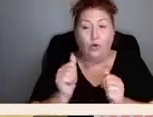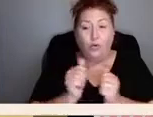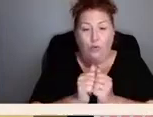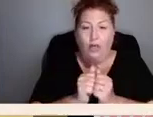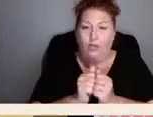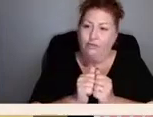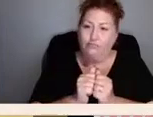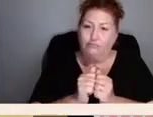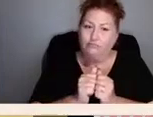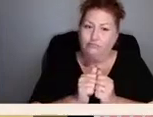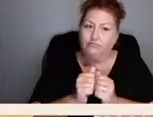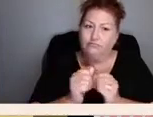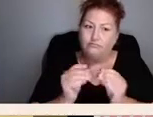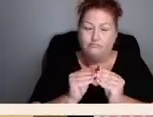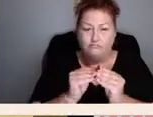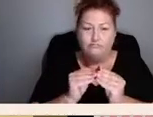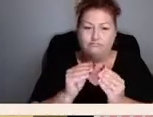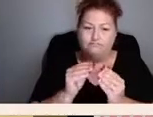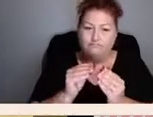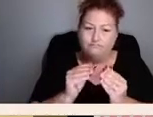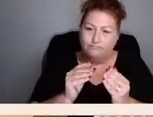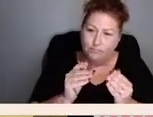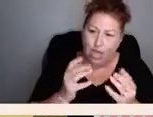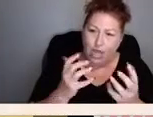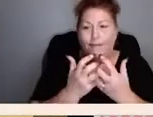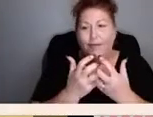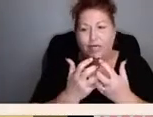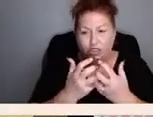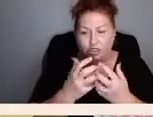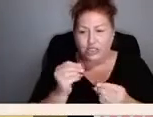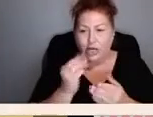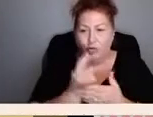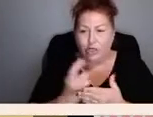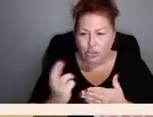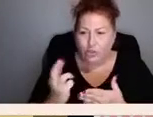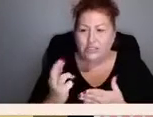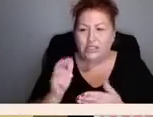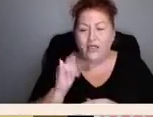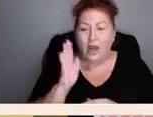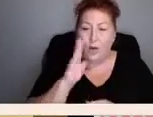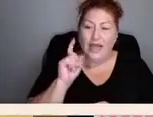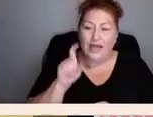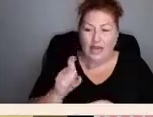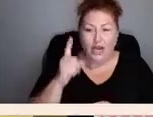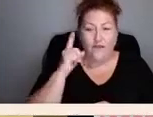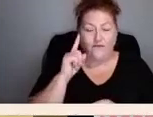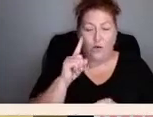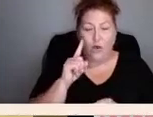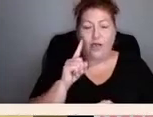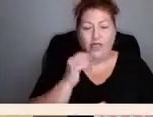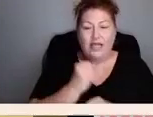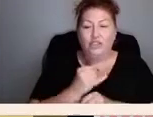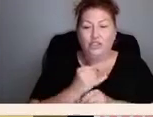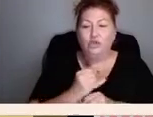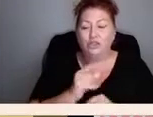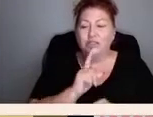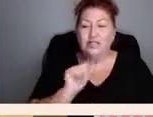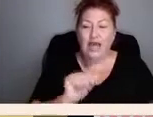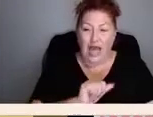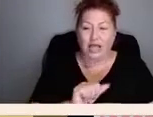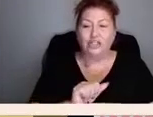rigor additional accommodations and resources that would be needed in order for the institutions to